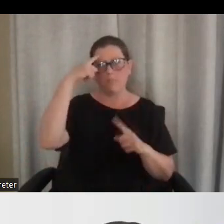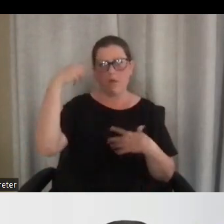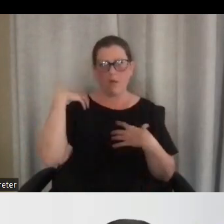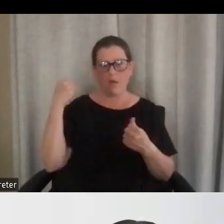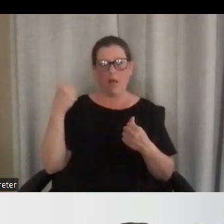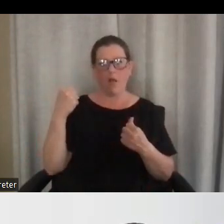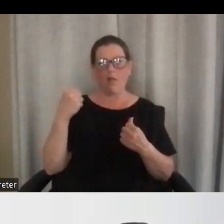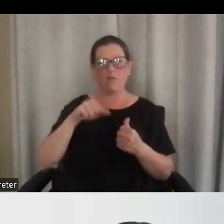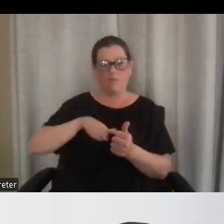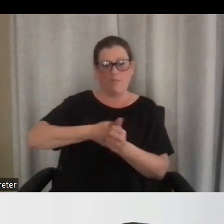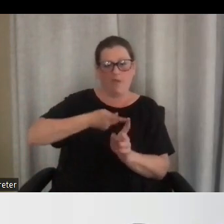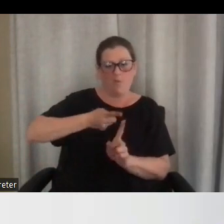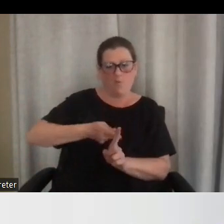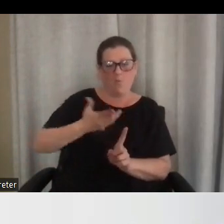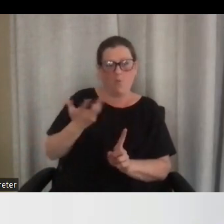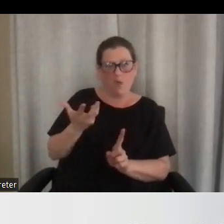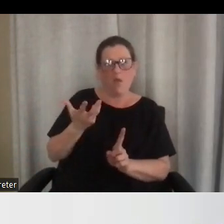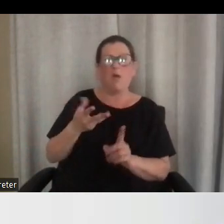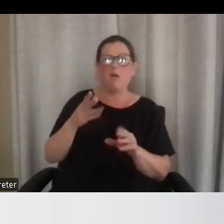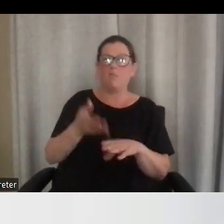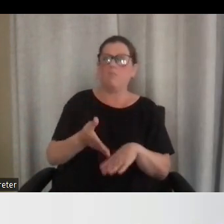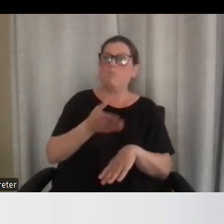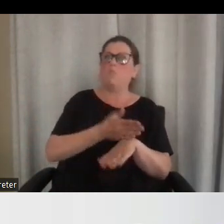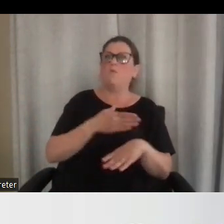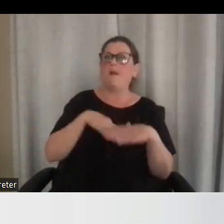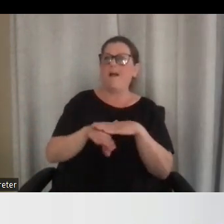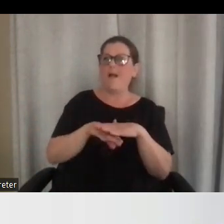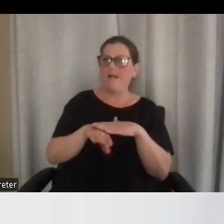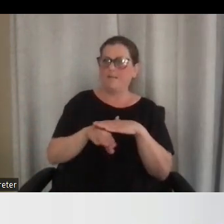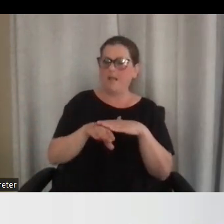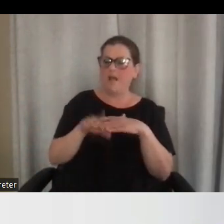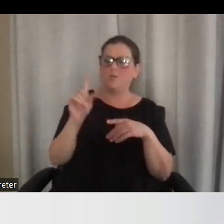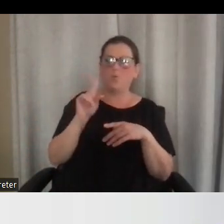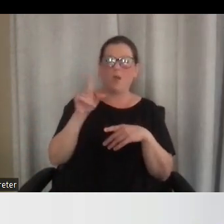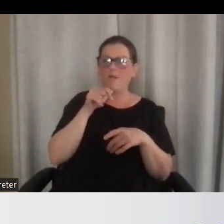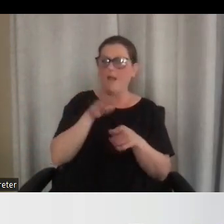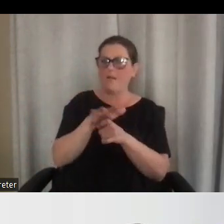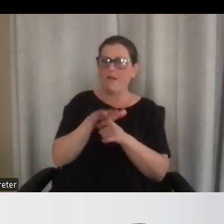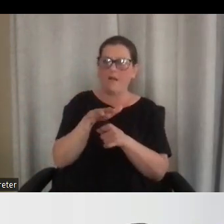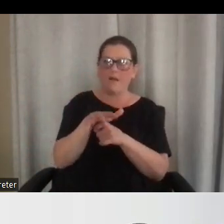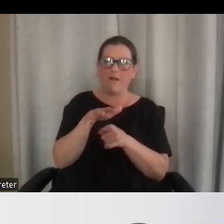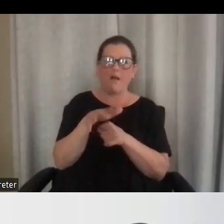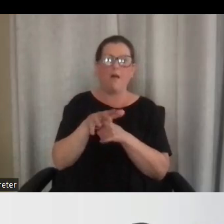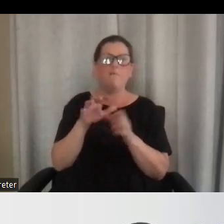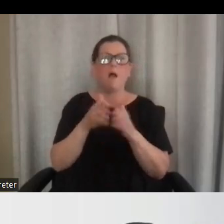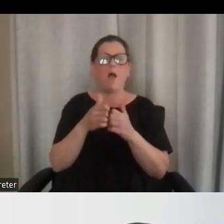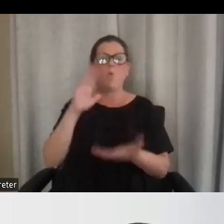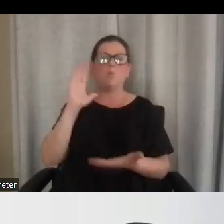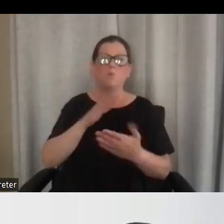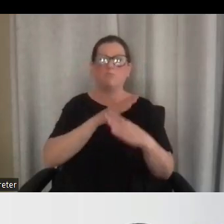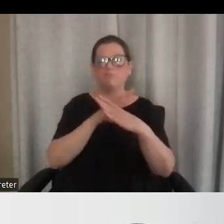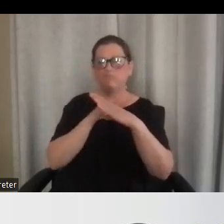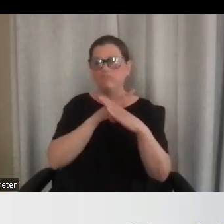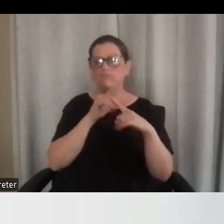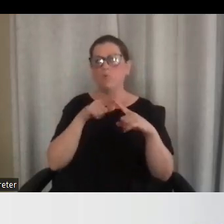is improving access for underserved individuals, families, and communities. And we can do this through reducing barriers to